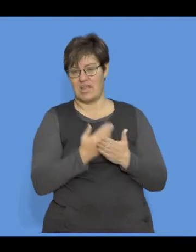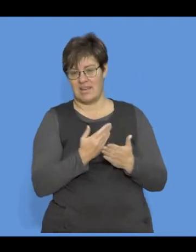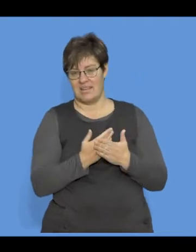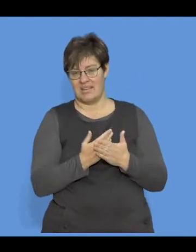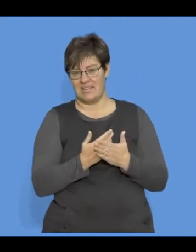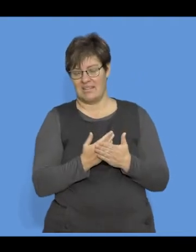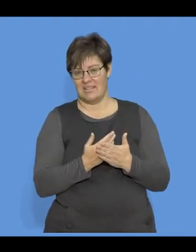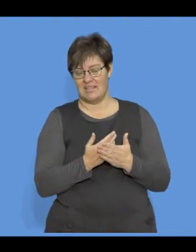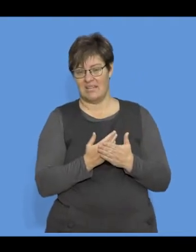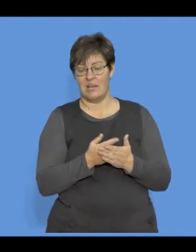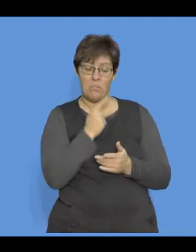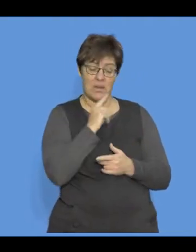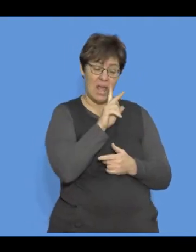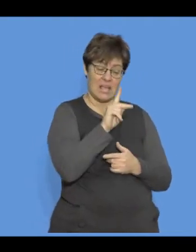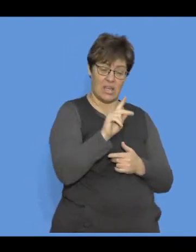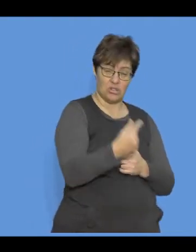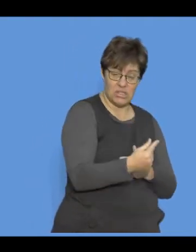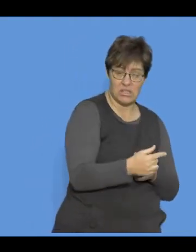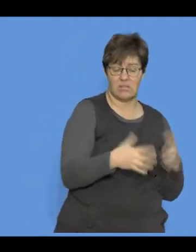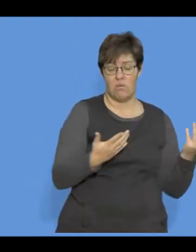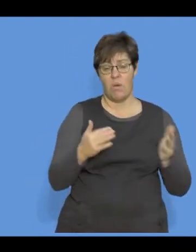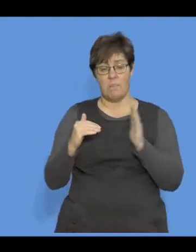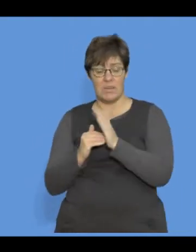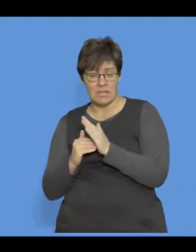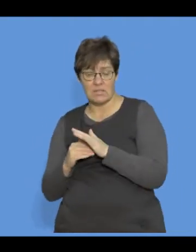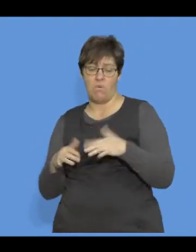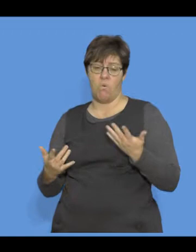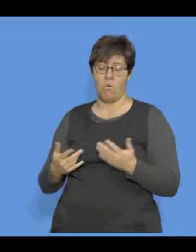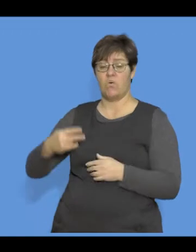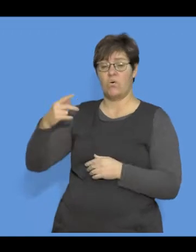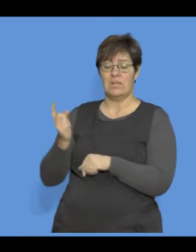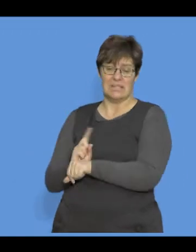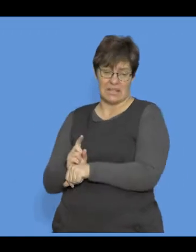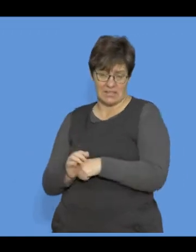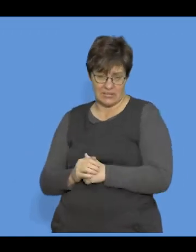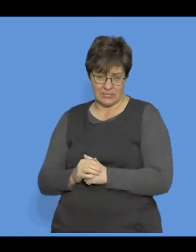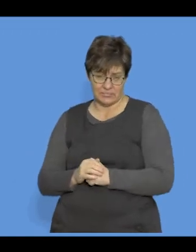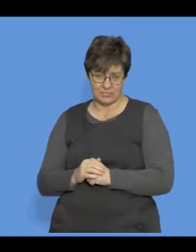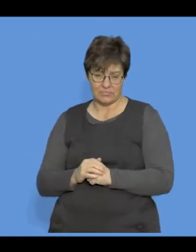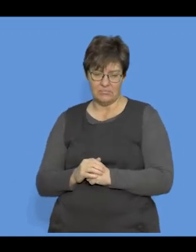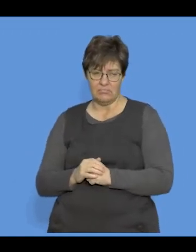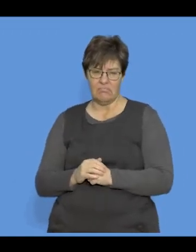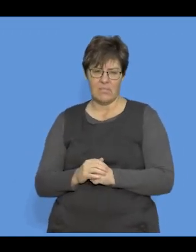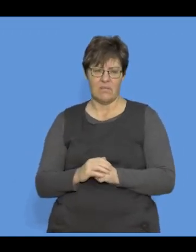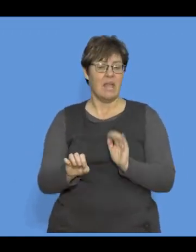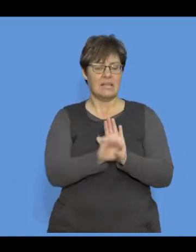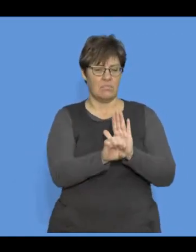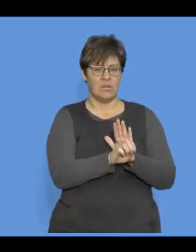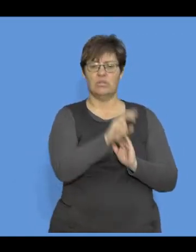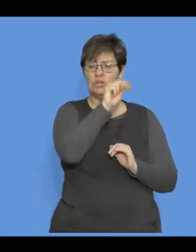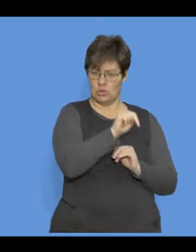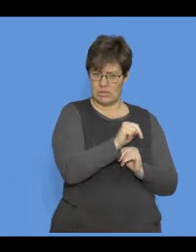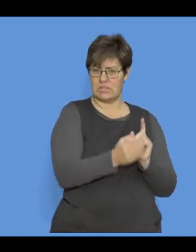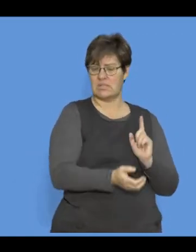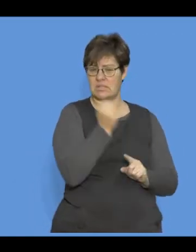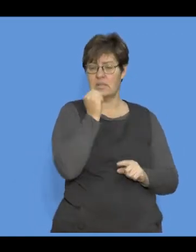they kilograms, are they meters, are they seconds? So for example, we can take newtons and we can say that